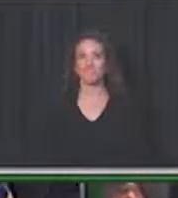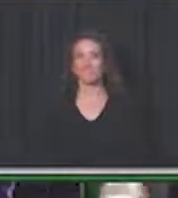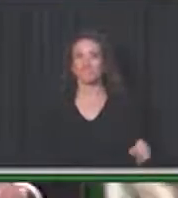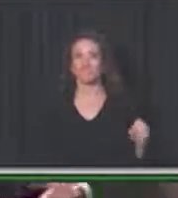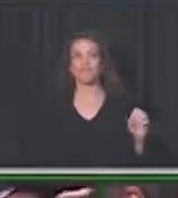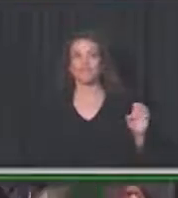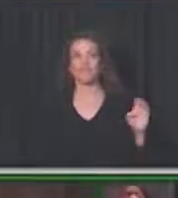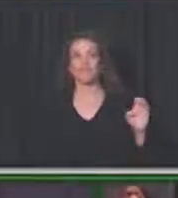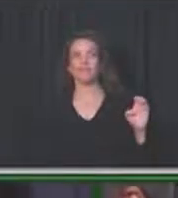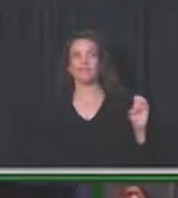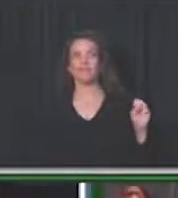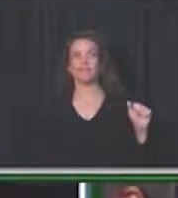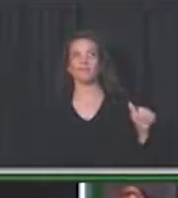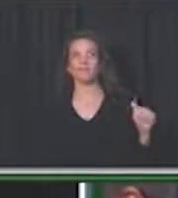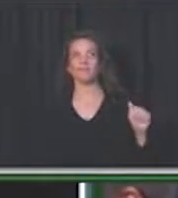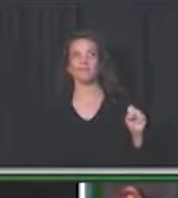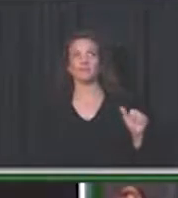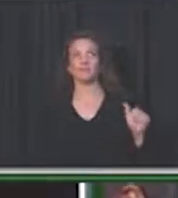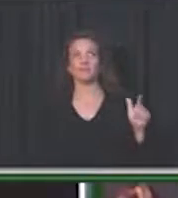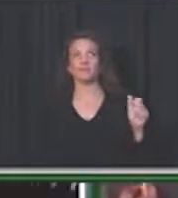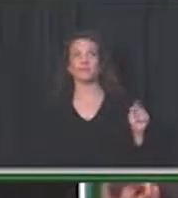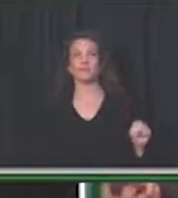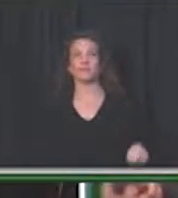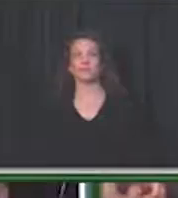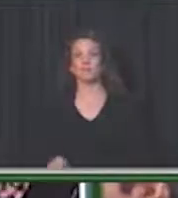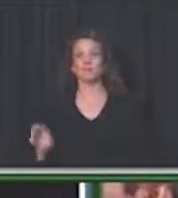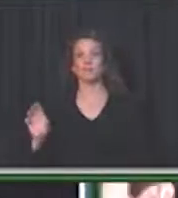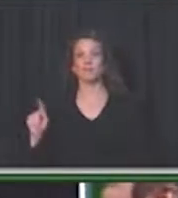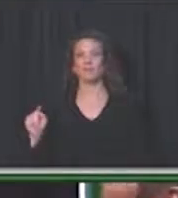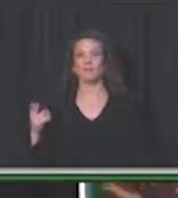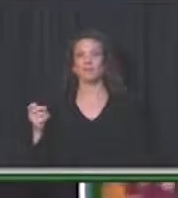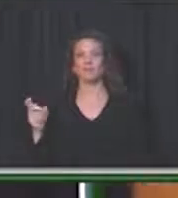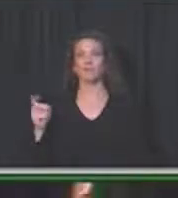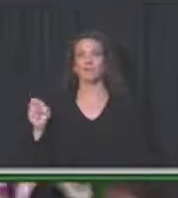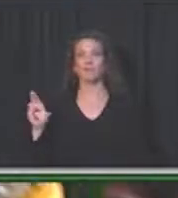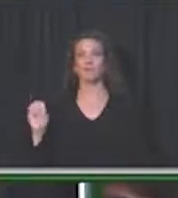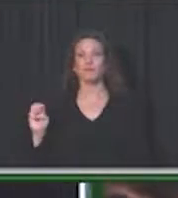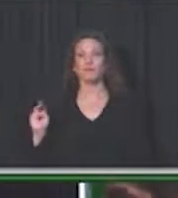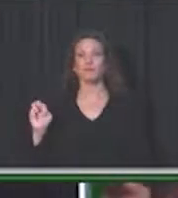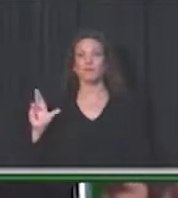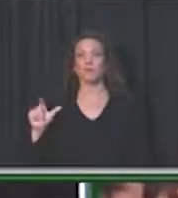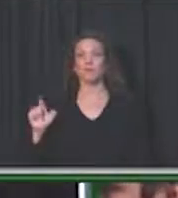Isa Salah. Theodore Morales.